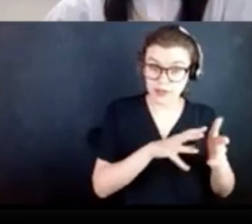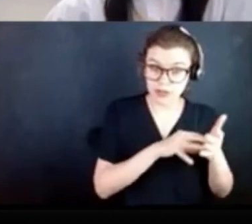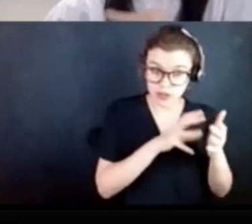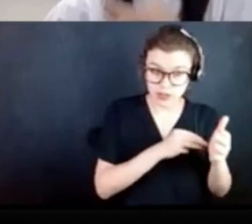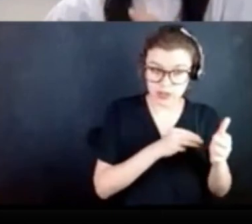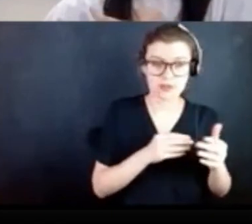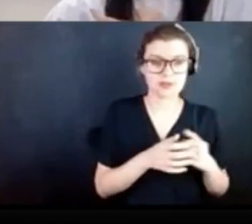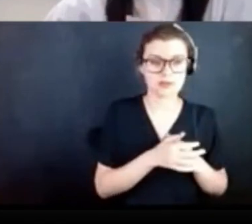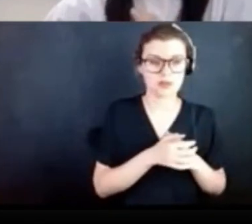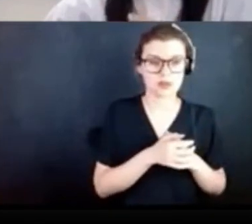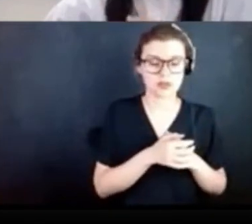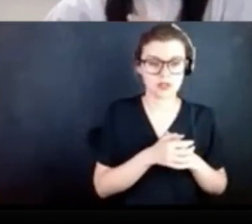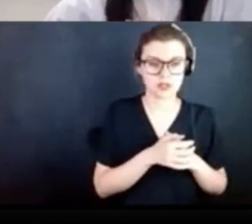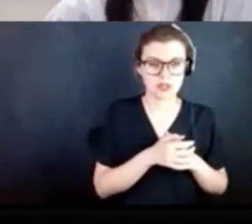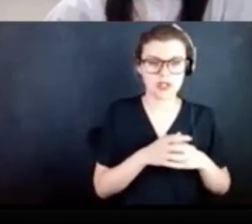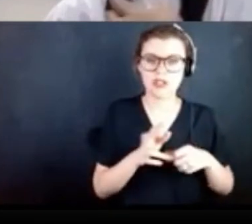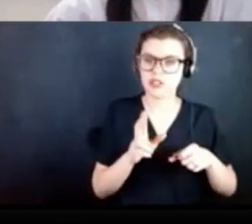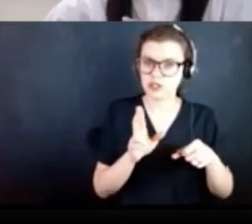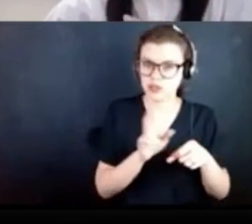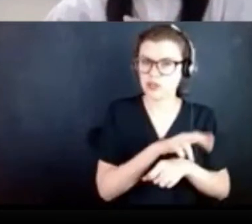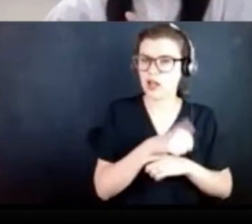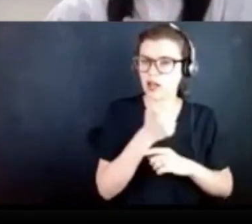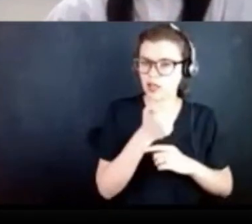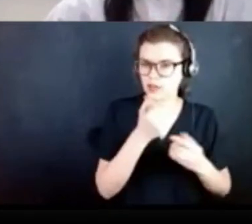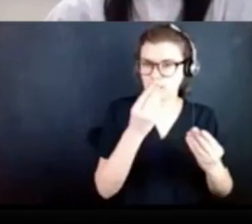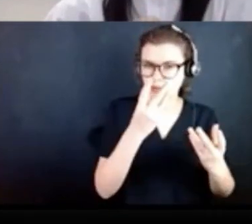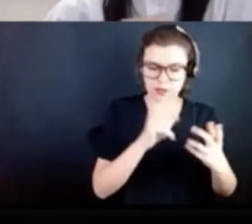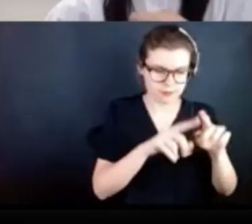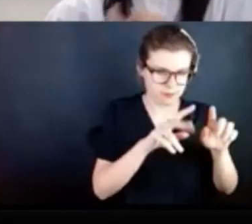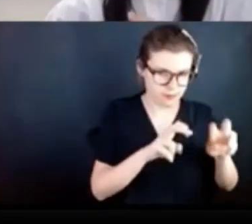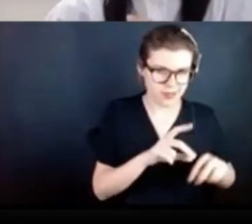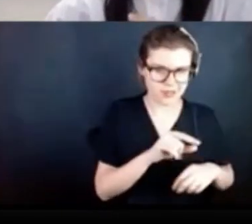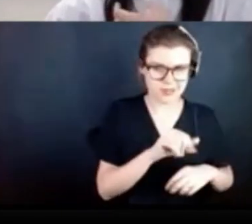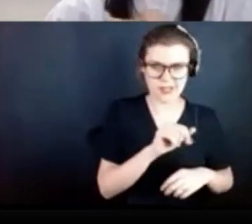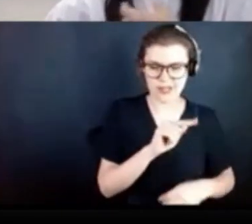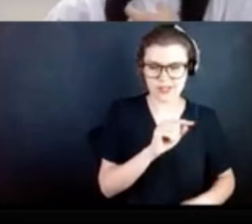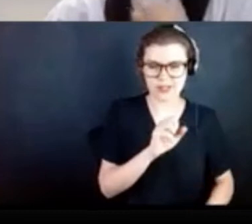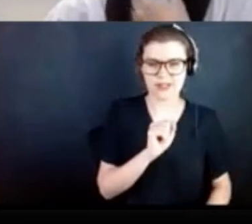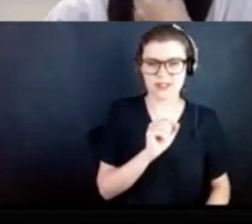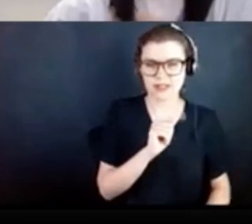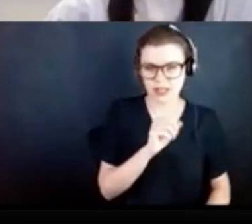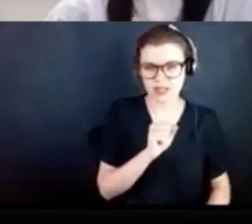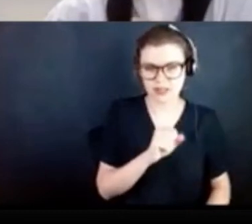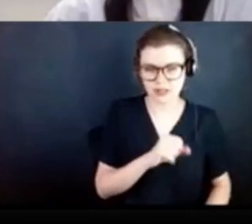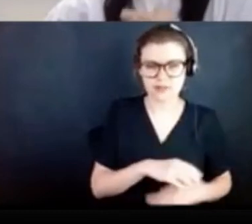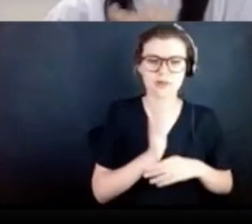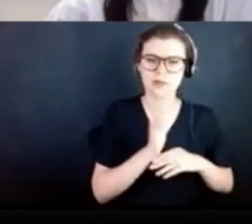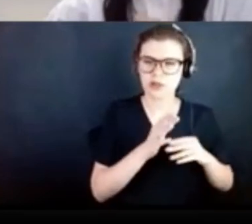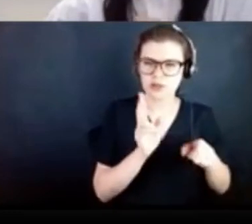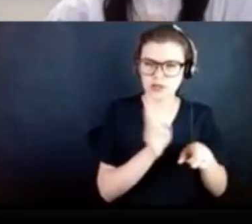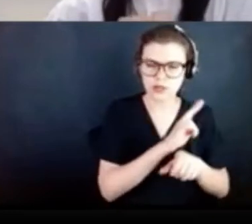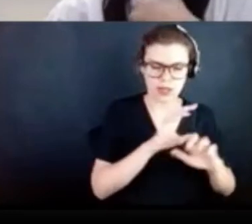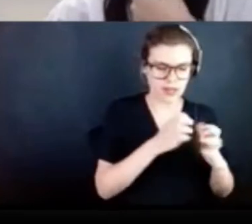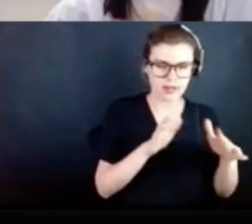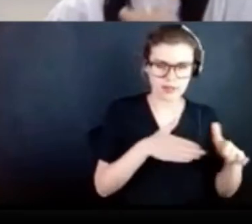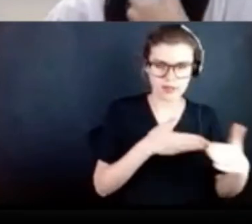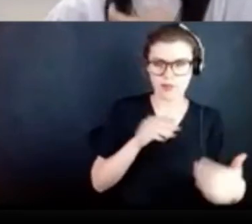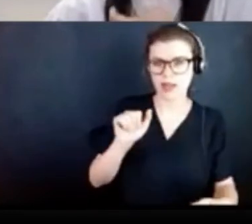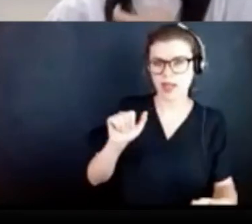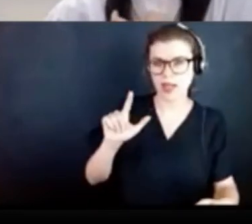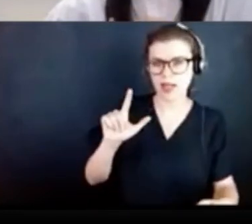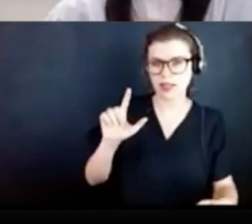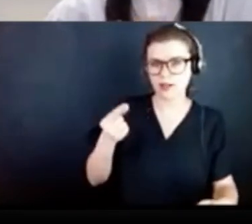to analyze or cluster unlabeled data sets. And for instance, in one study, our group used a clustering algorithm to identify